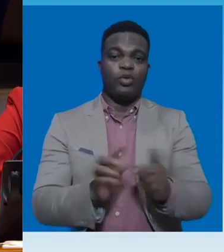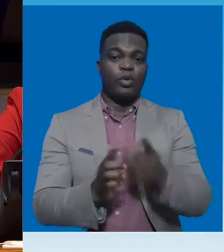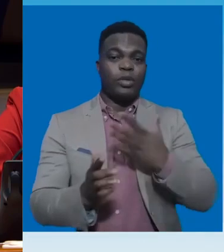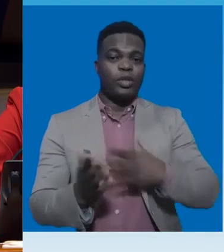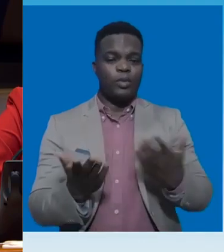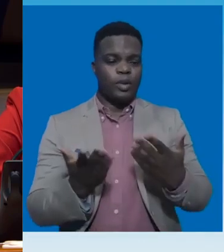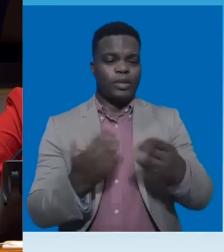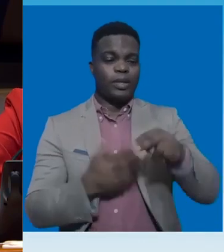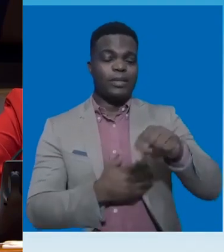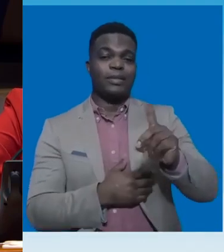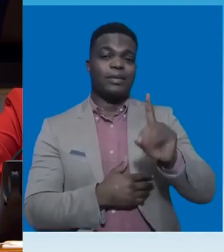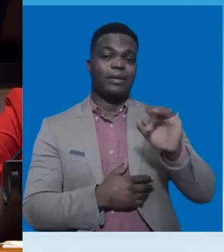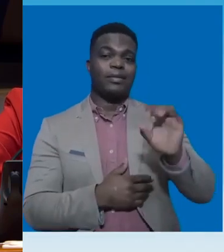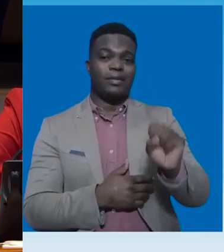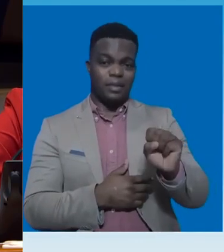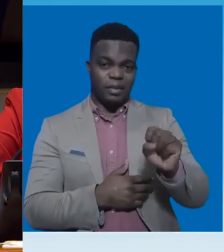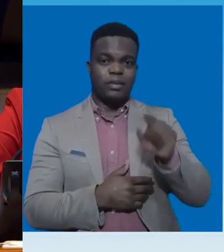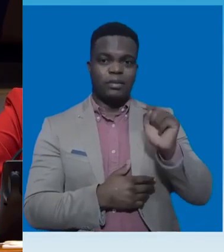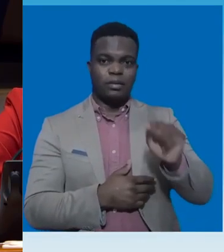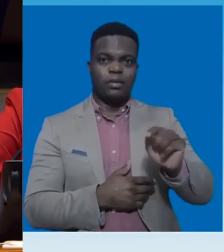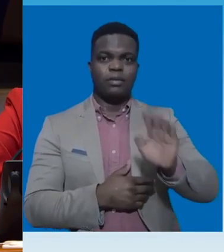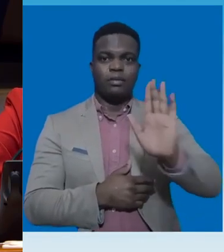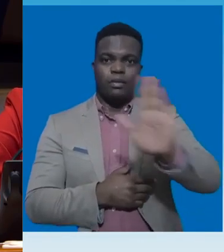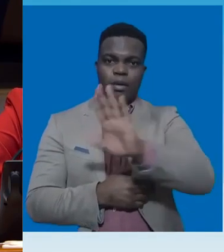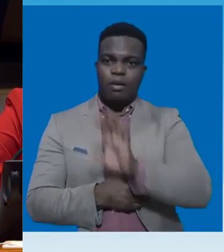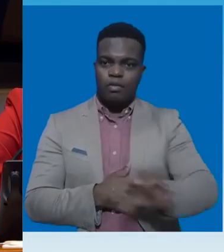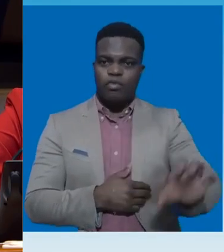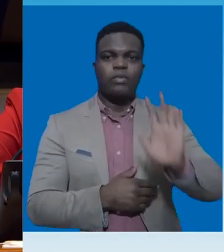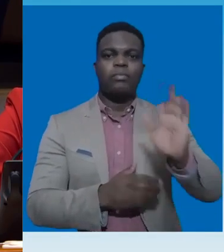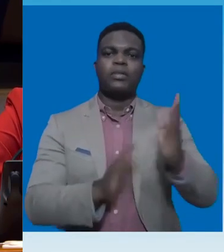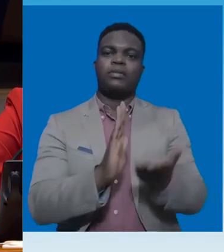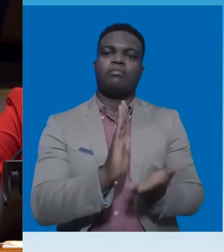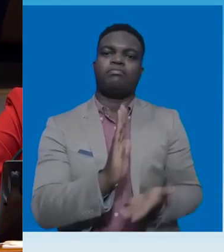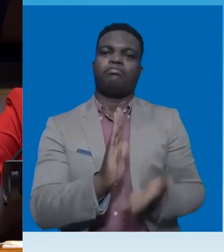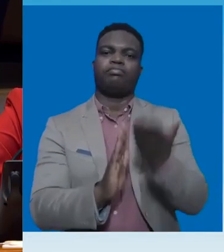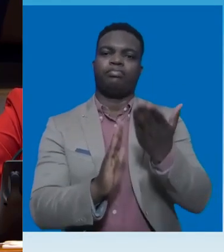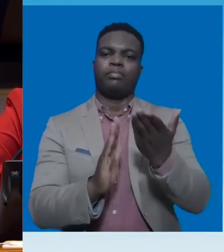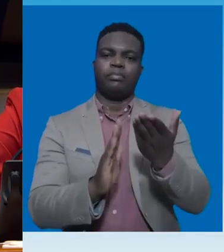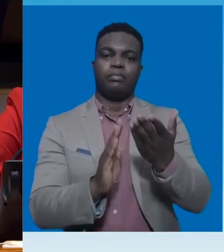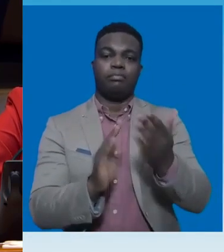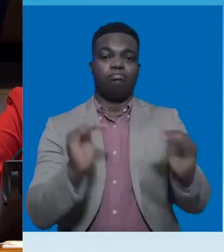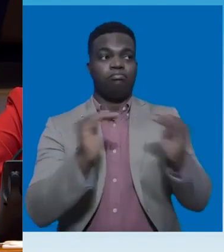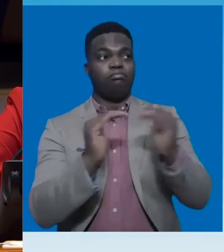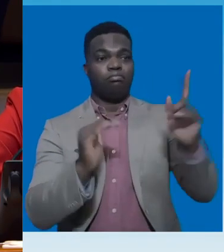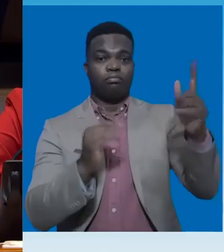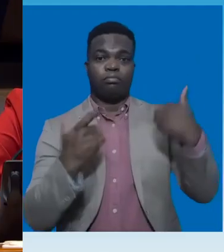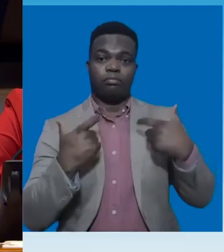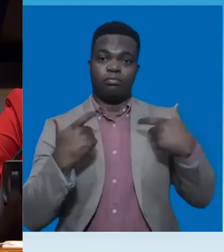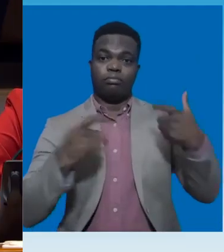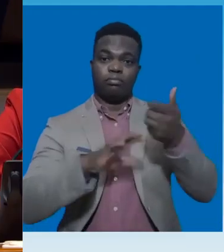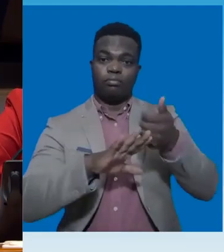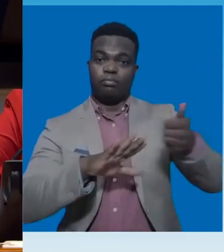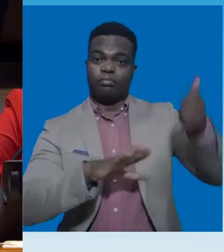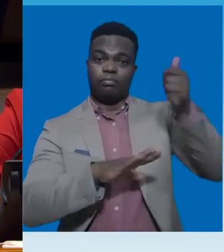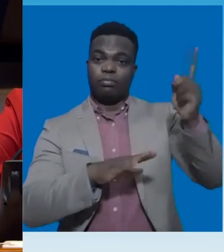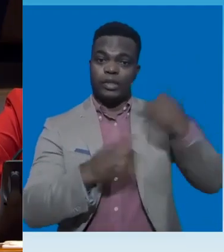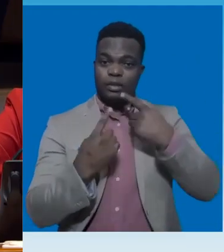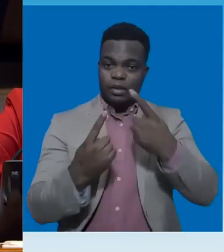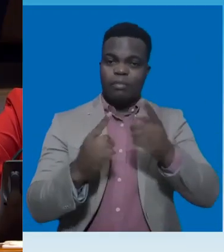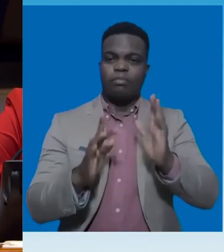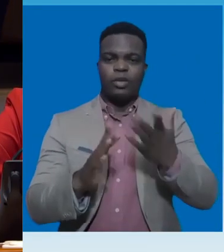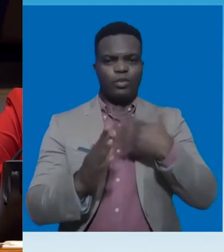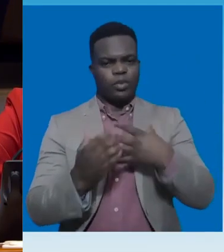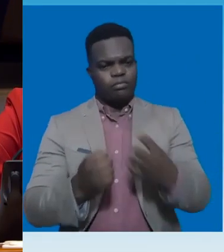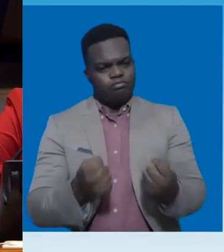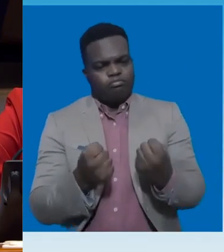Secretary General-led office. Such a step would strengthen its visibility, its autonomy, and its institutional